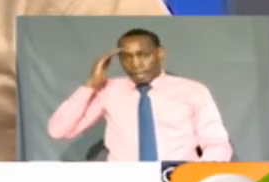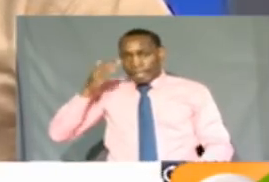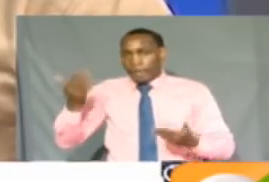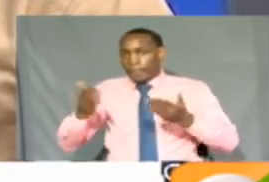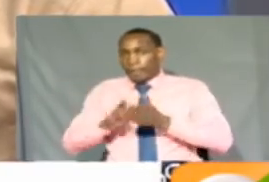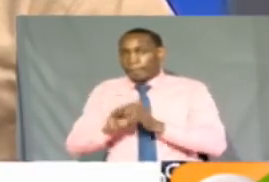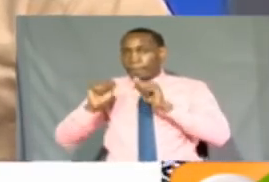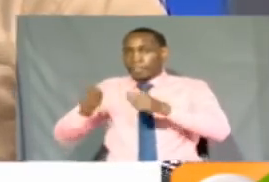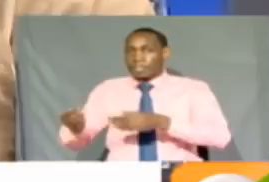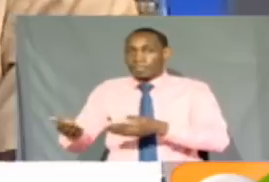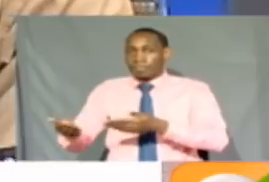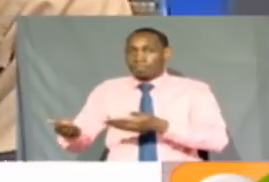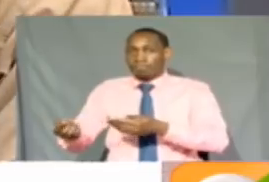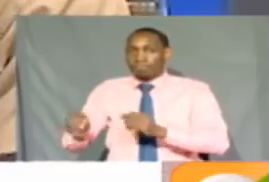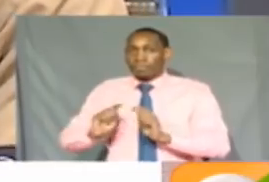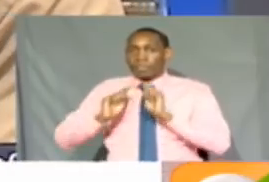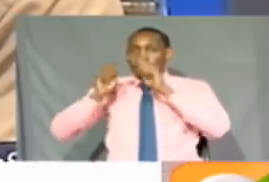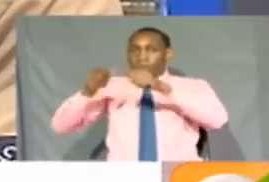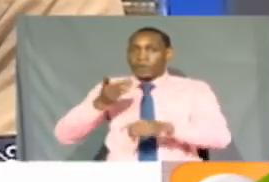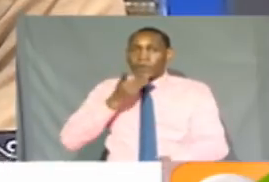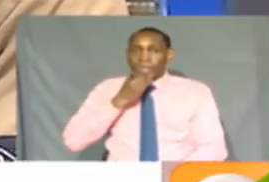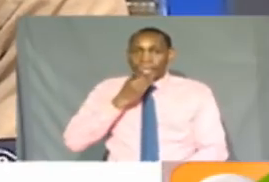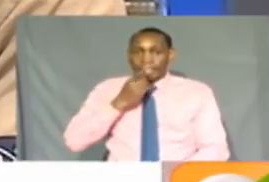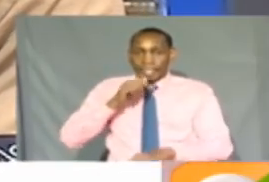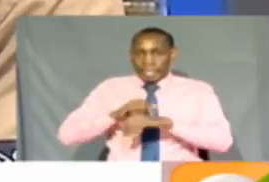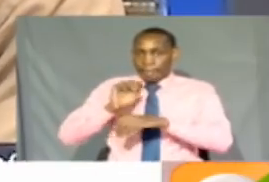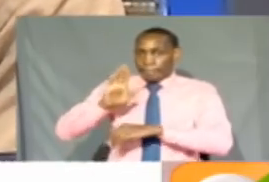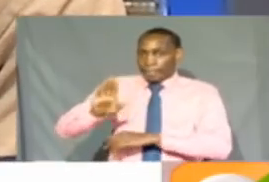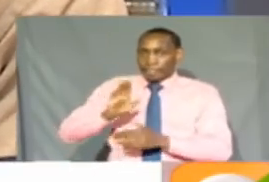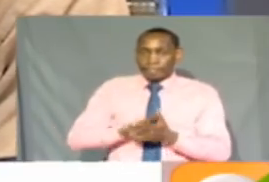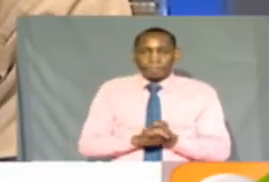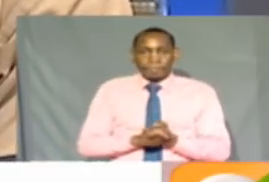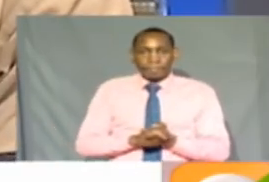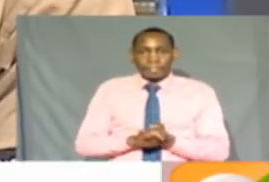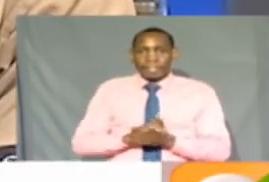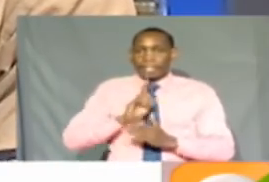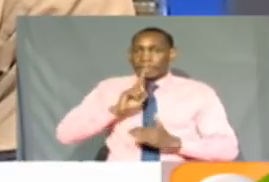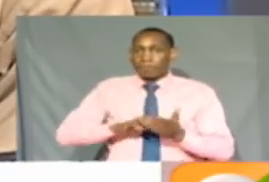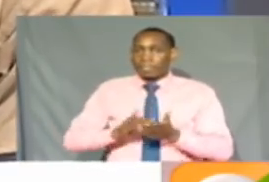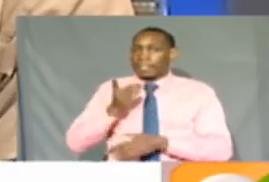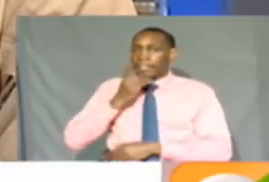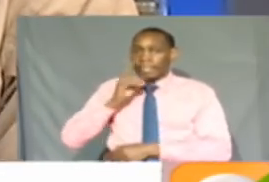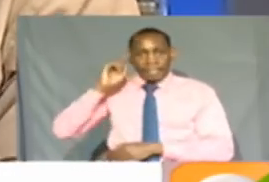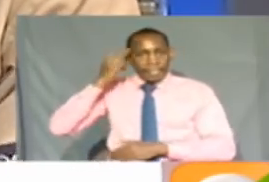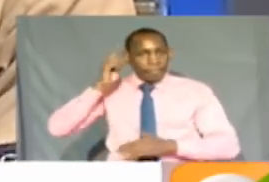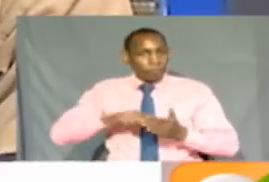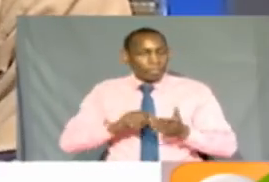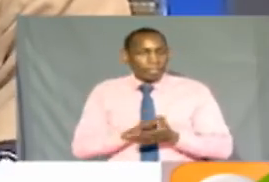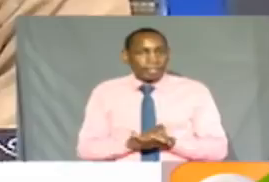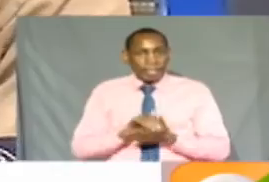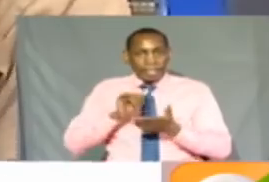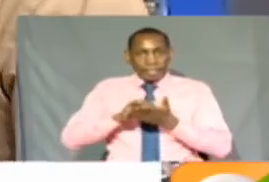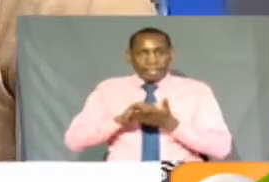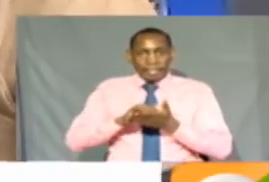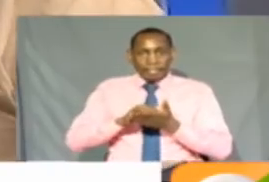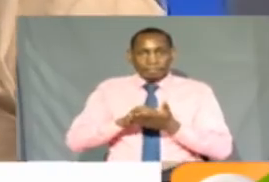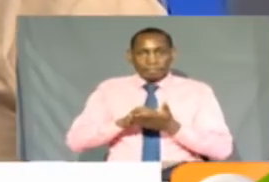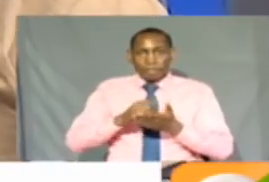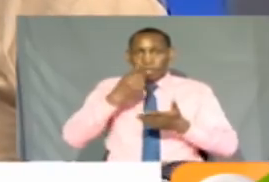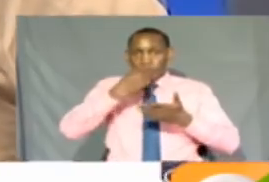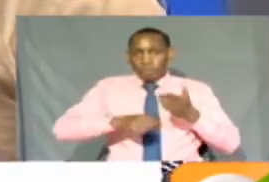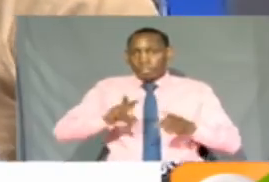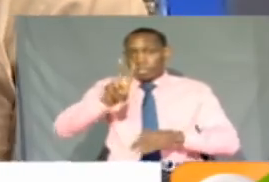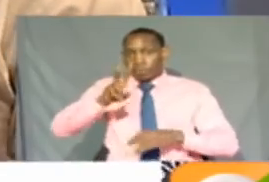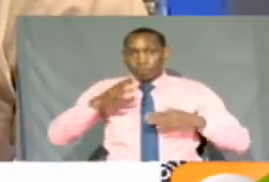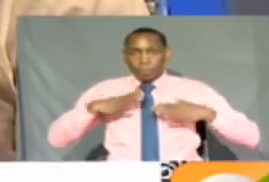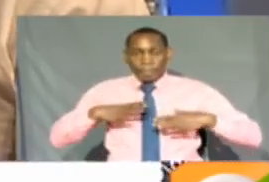supper? And that moment she tells you go to for supper, what you think of the budget of two people?